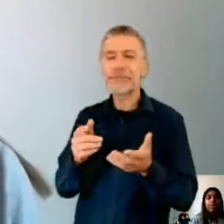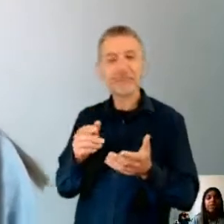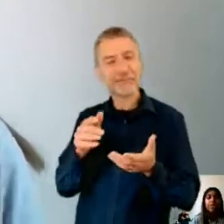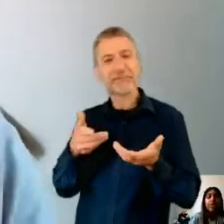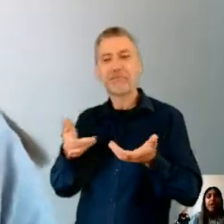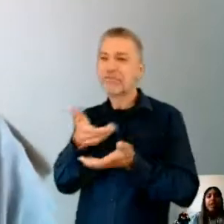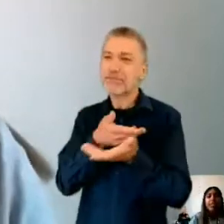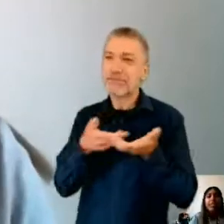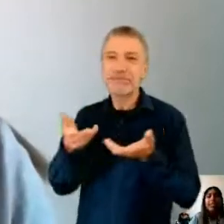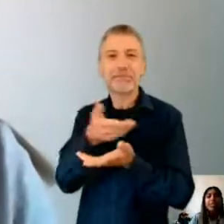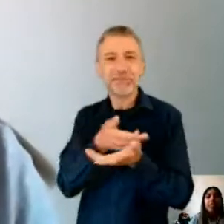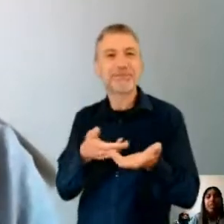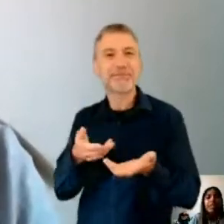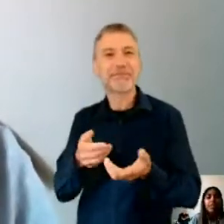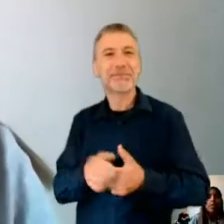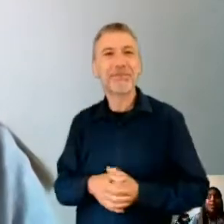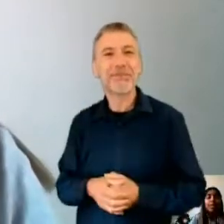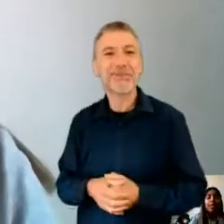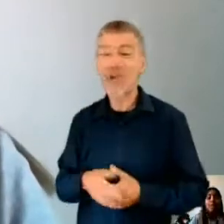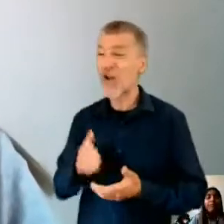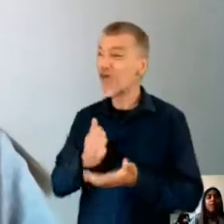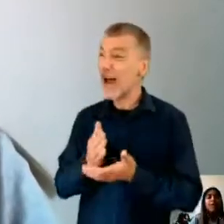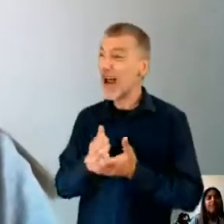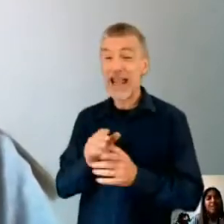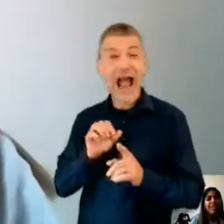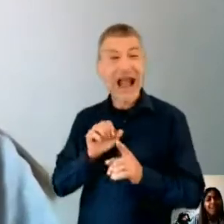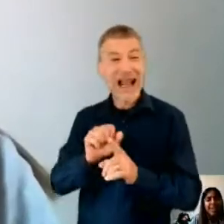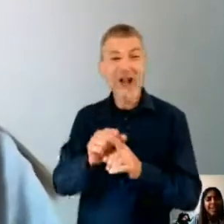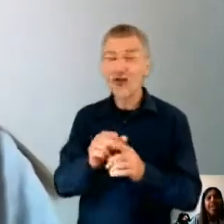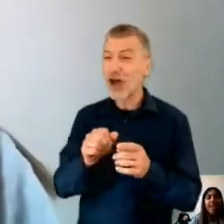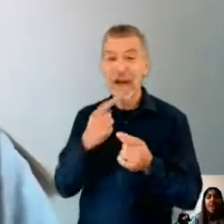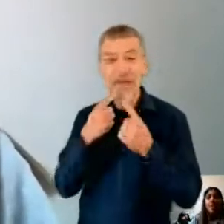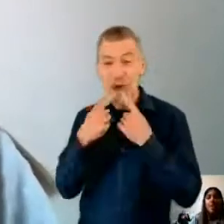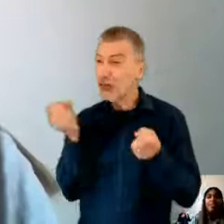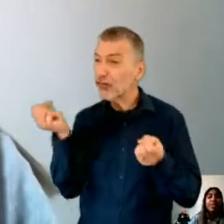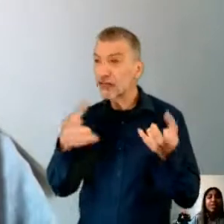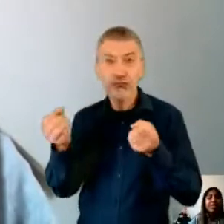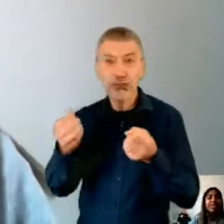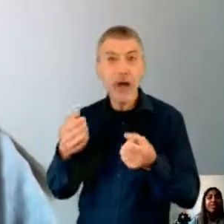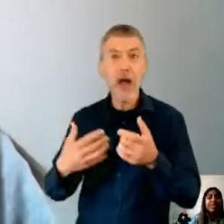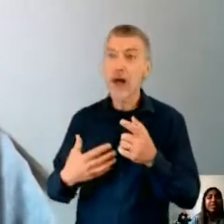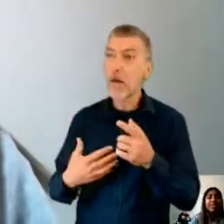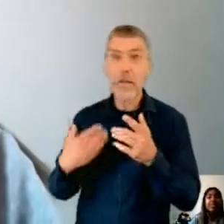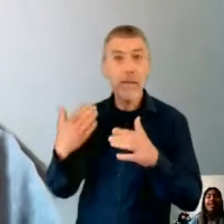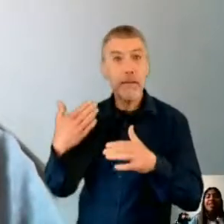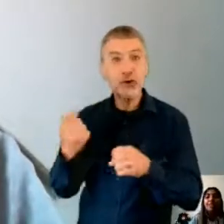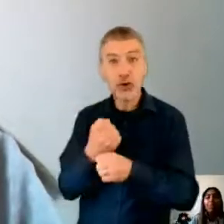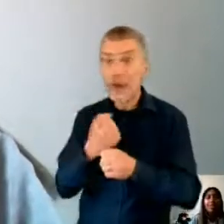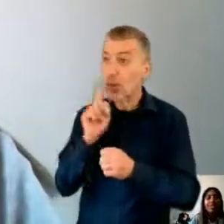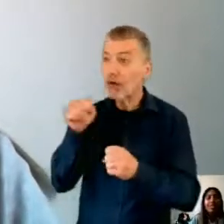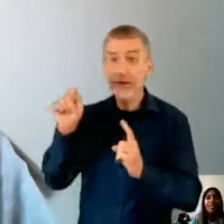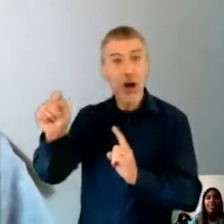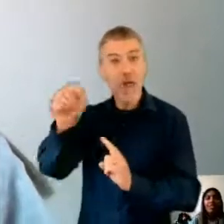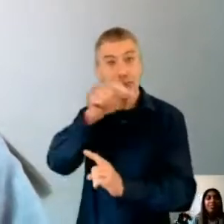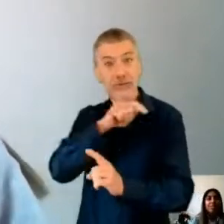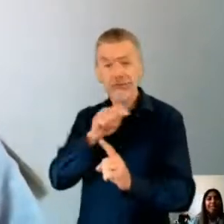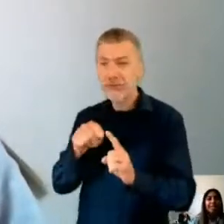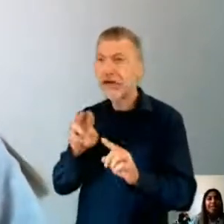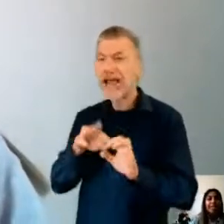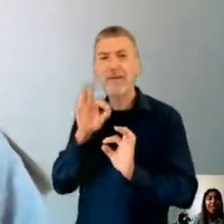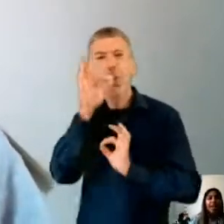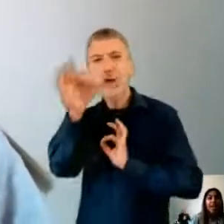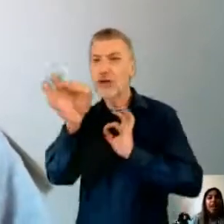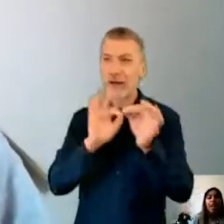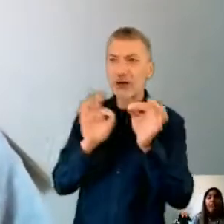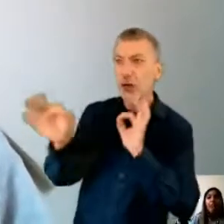just catch up with everyone, make sure everyone knows what they're doing. If you have any questions, if you need any support, that's a great time to get